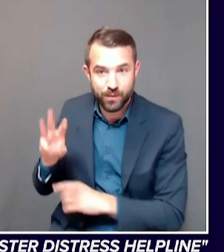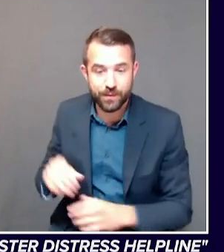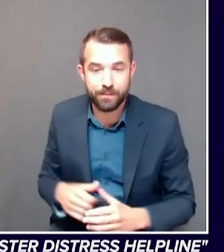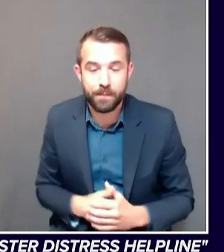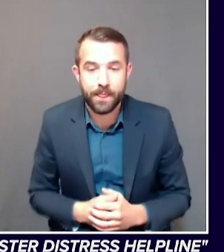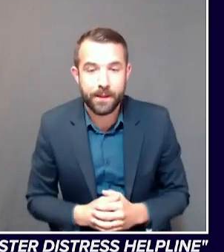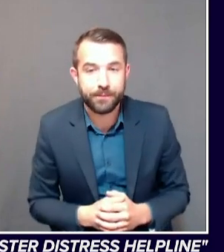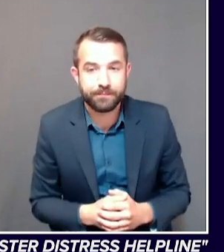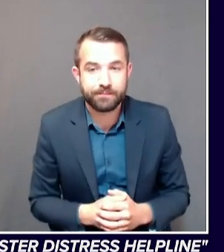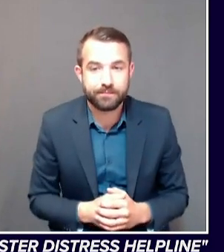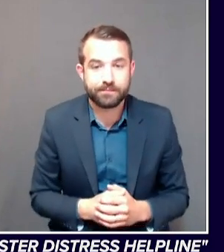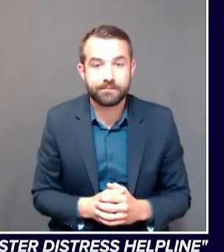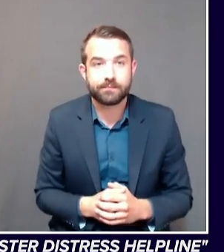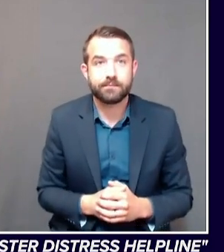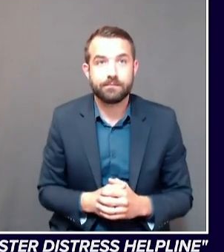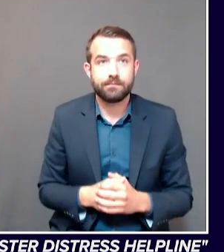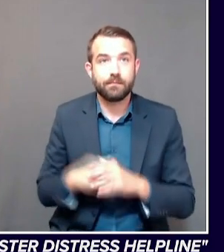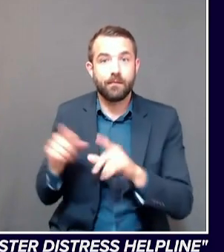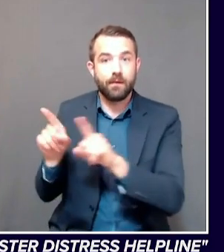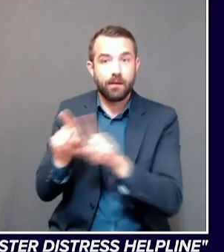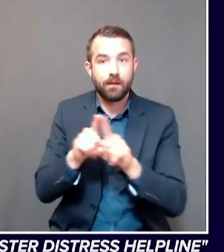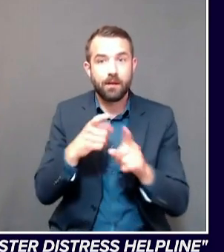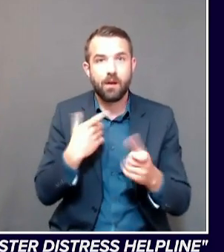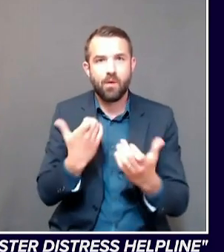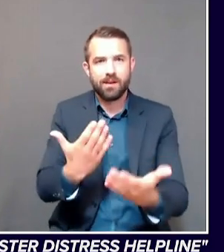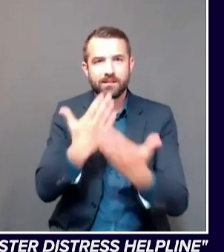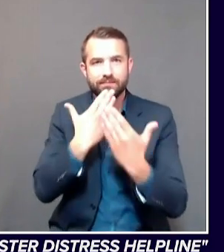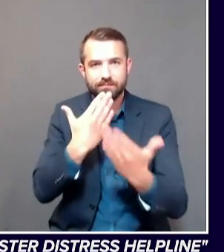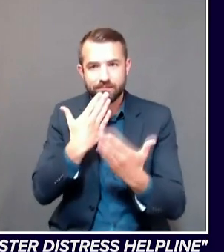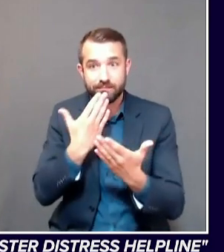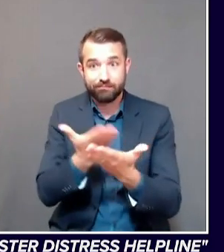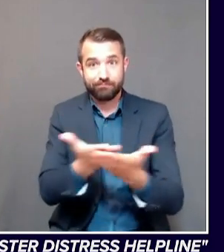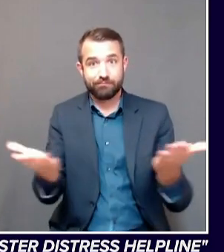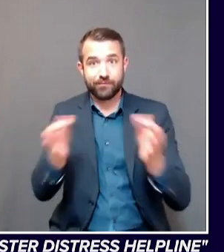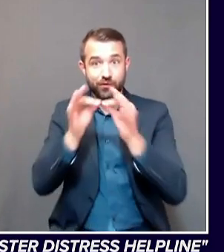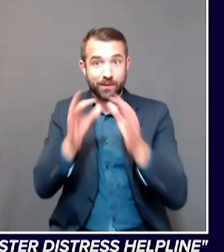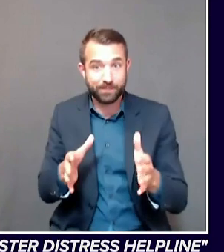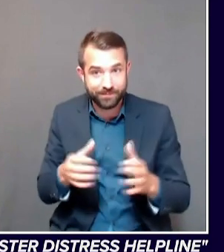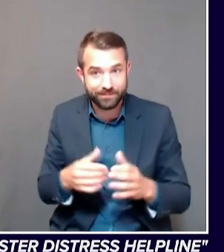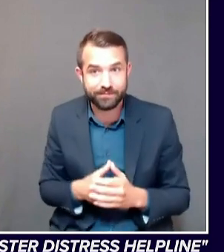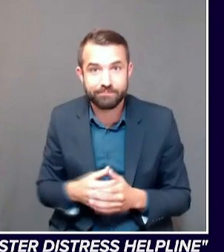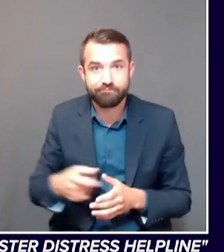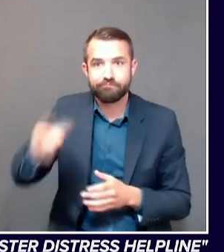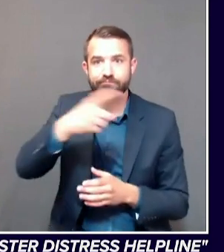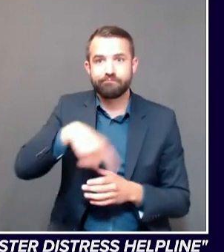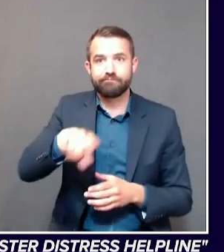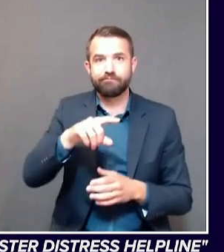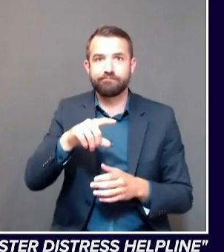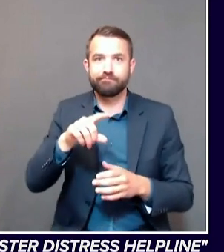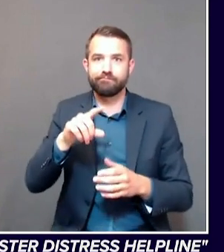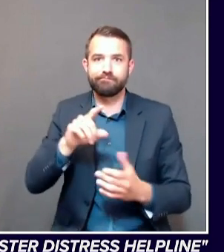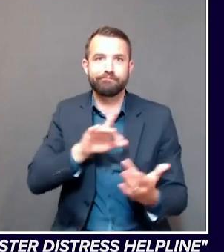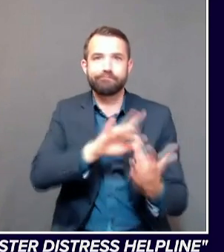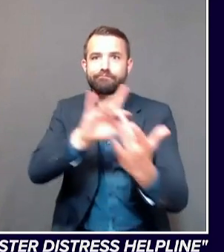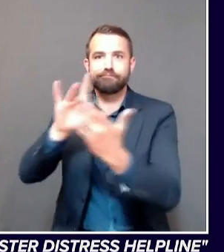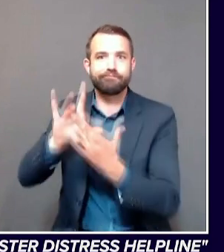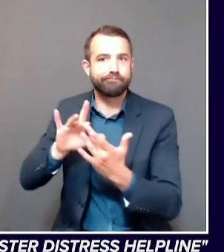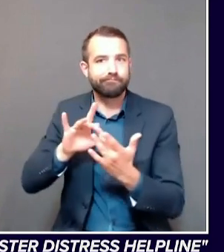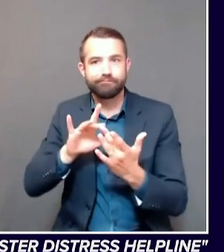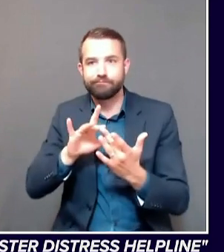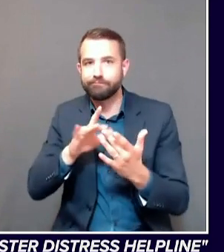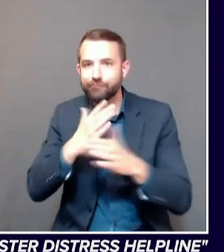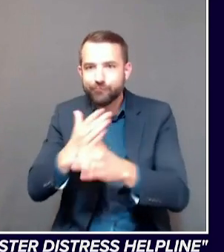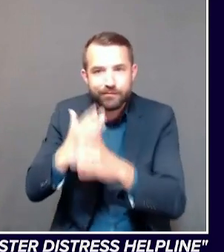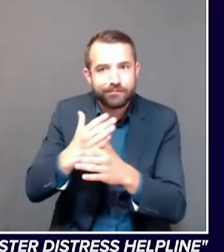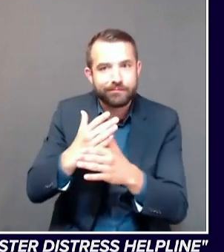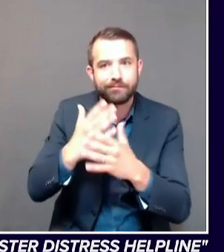to add my thanks. Our interpreters are those voices to many of the people in our community who really enjoy as well